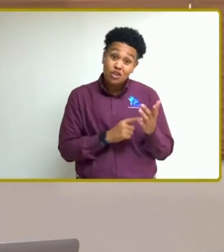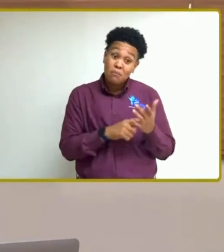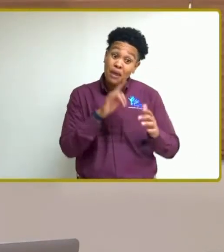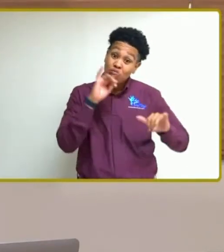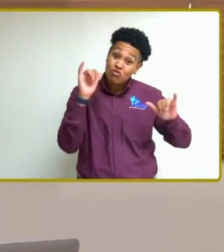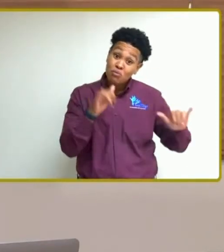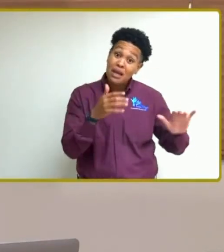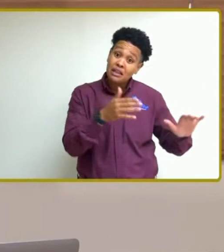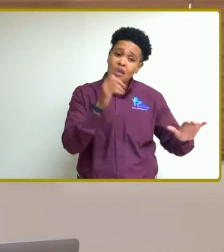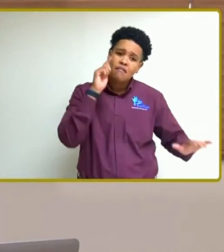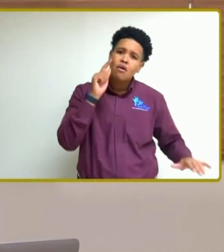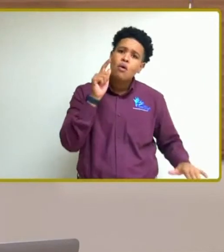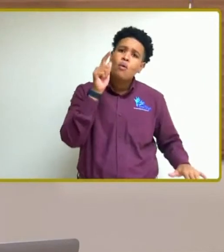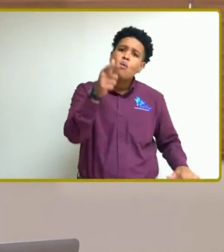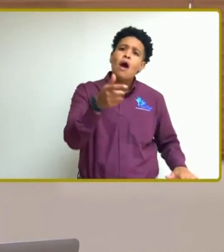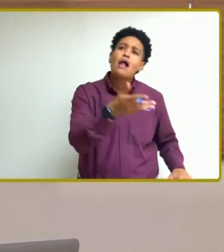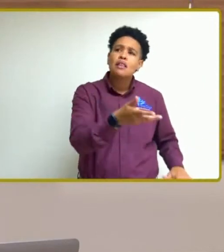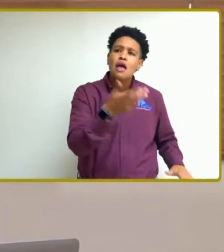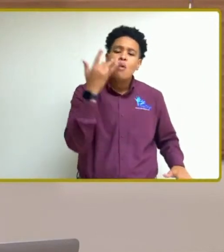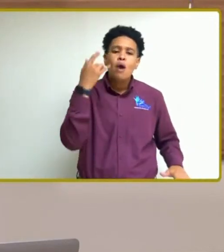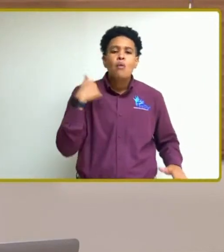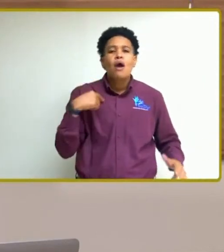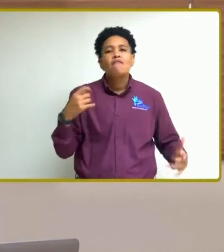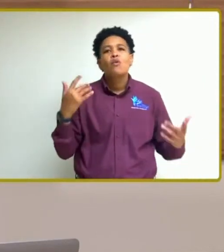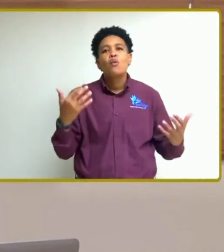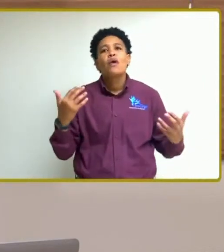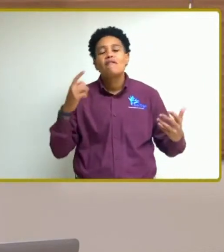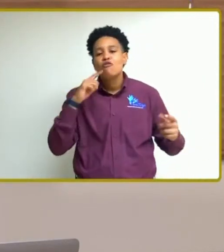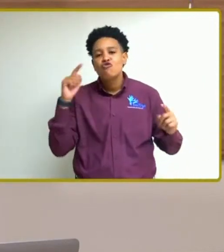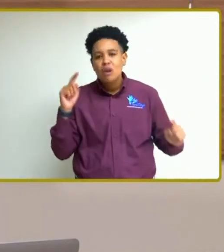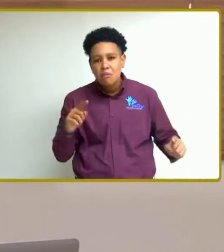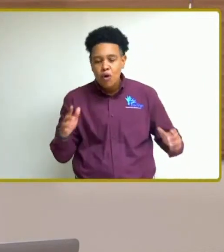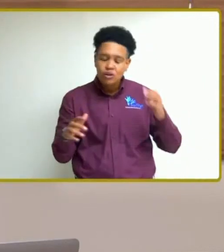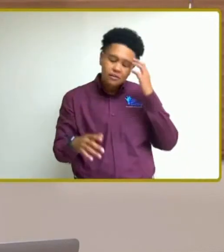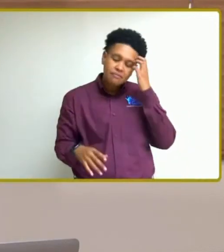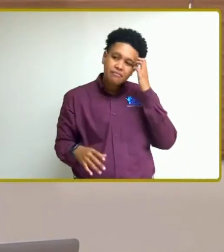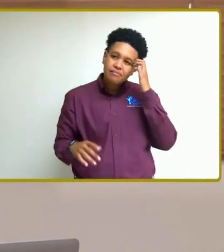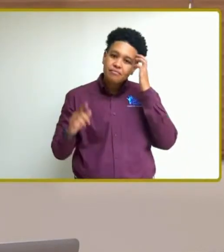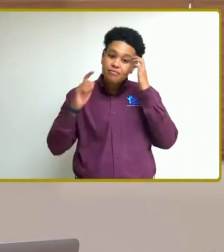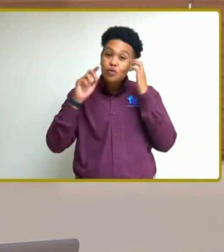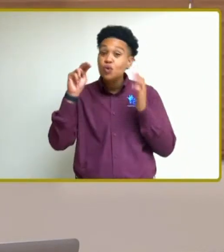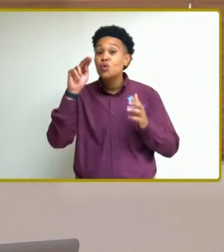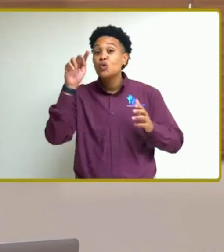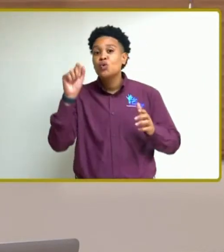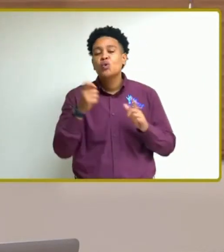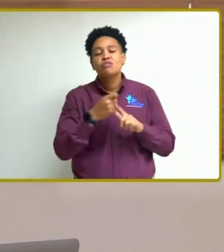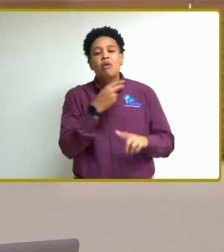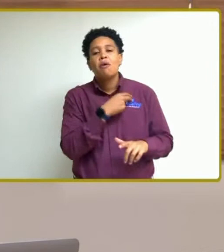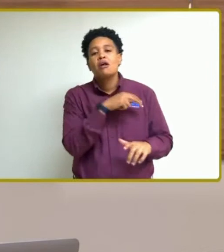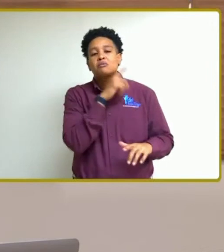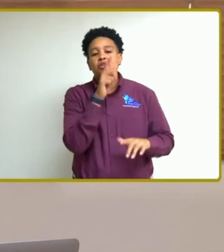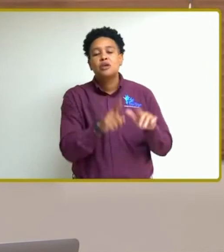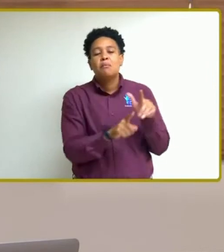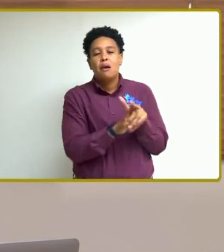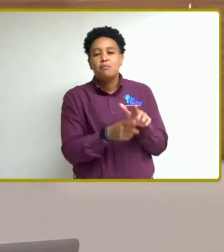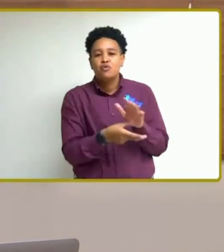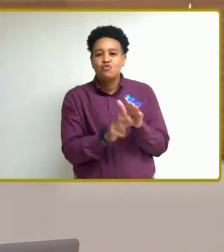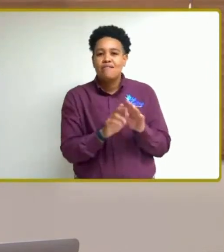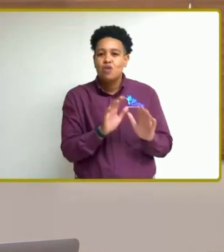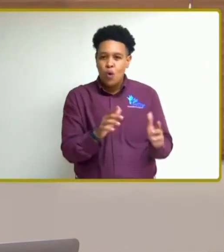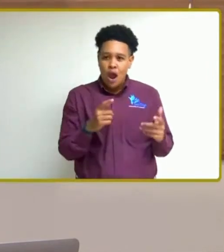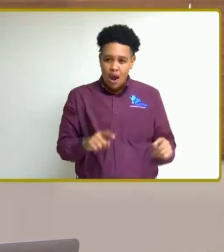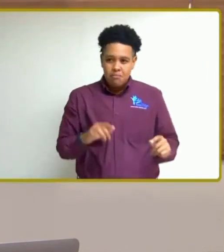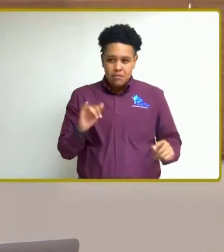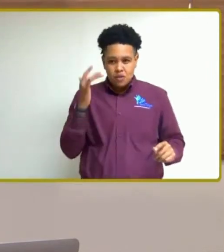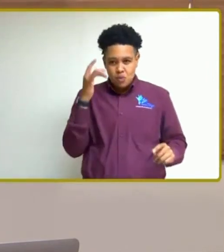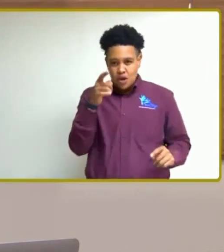remains there for a while because we have to wait for the reports, the notes from the hospital to come in to review. So that